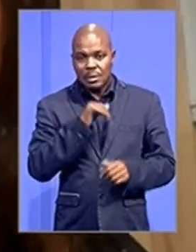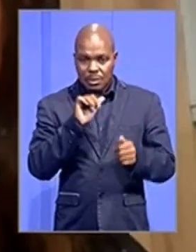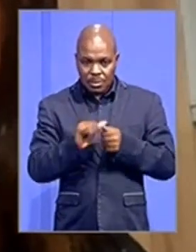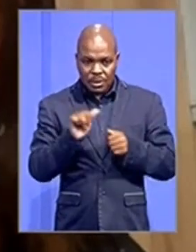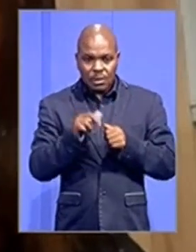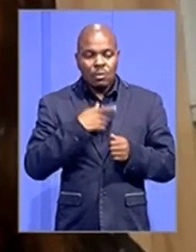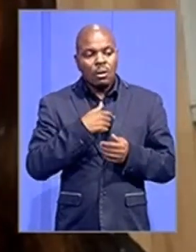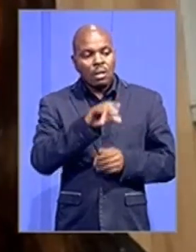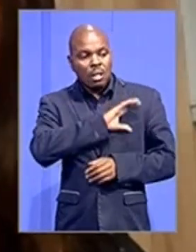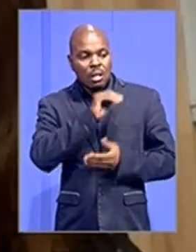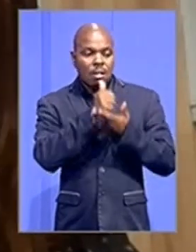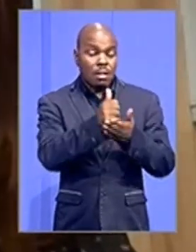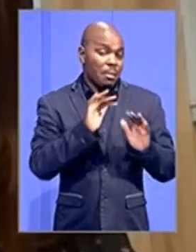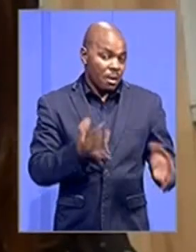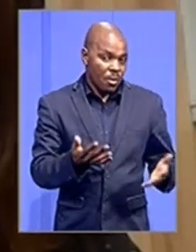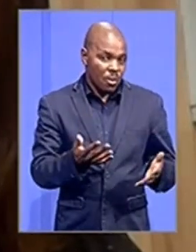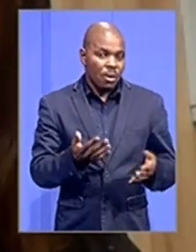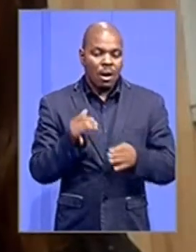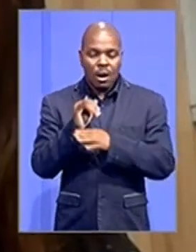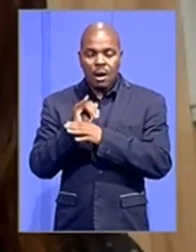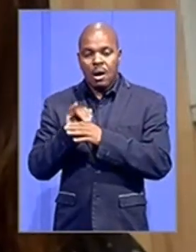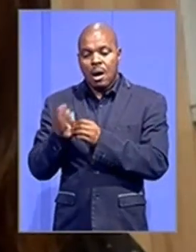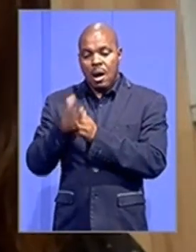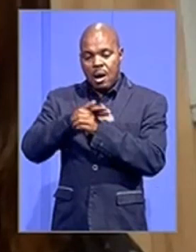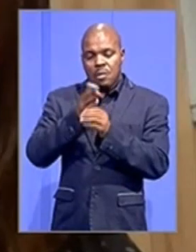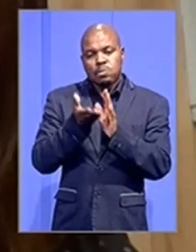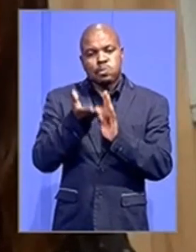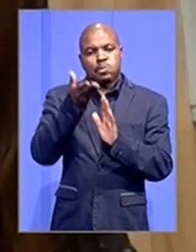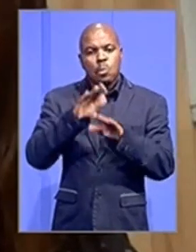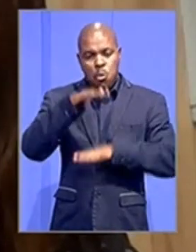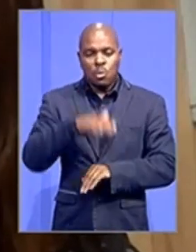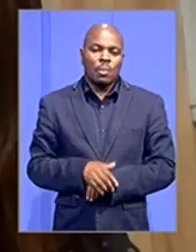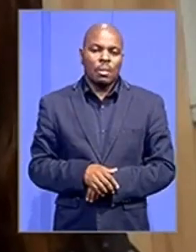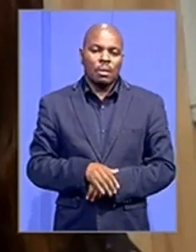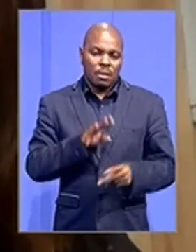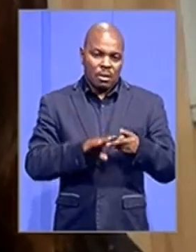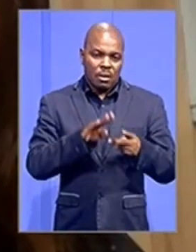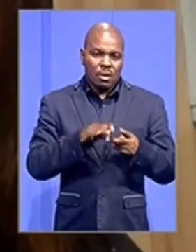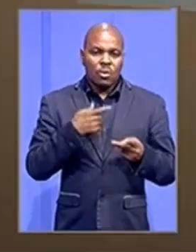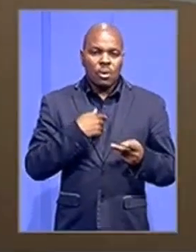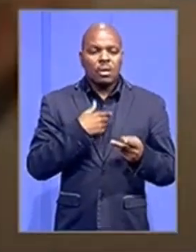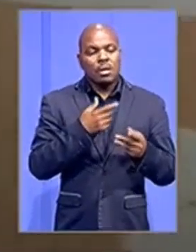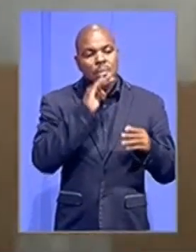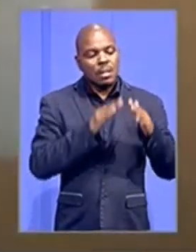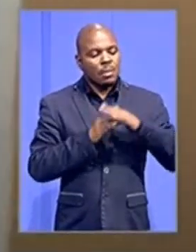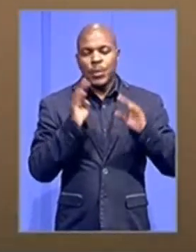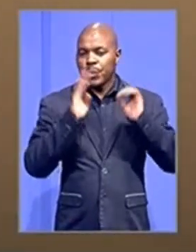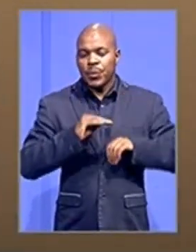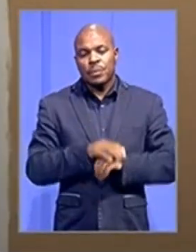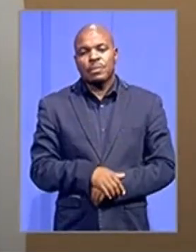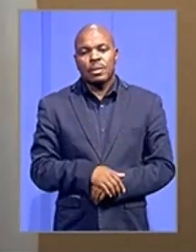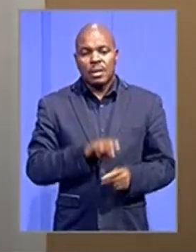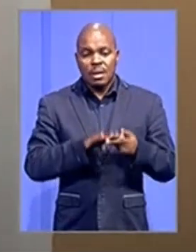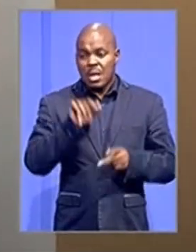thusa di-customer tsa rona re oketse cover so ga re oketsa cover re decidile gore re sa nna le di-limits ge botho wa